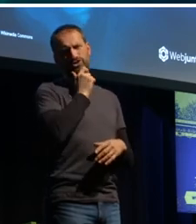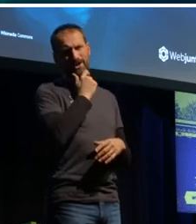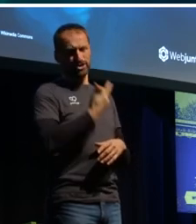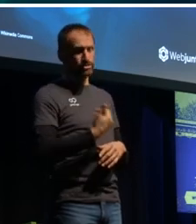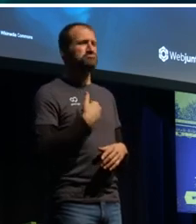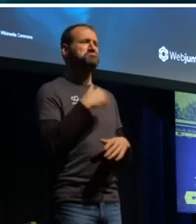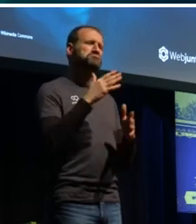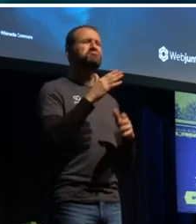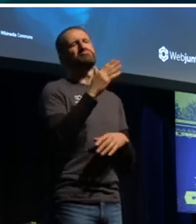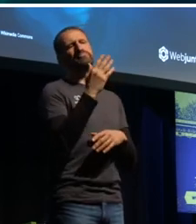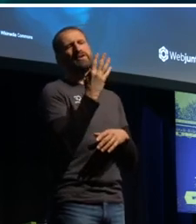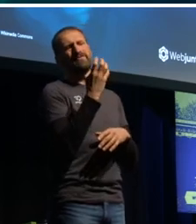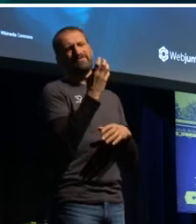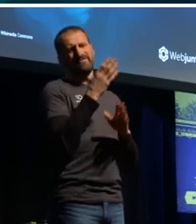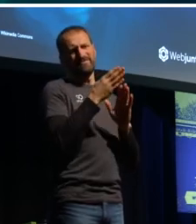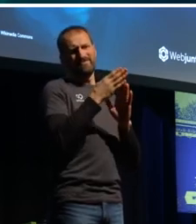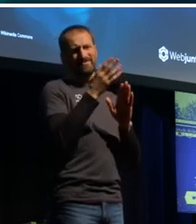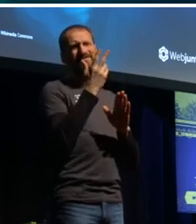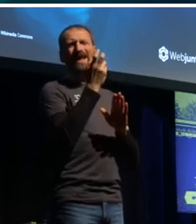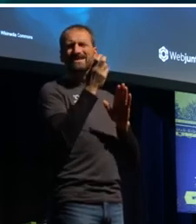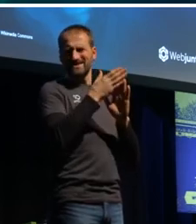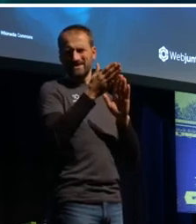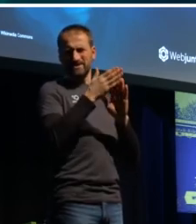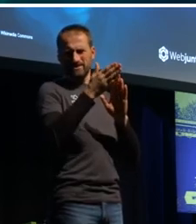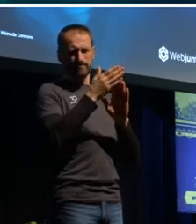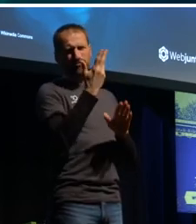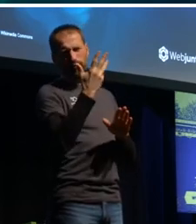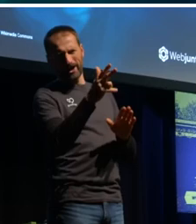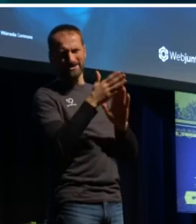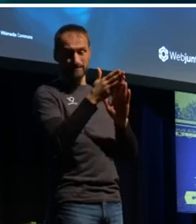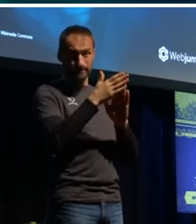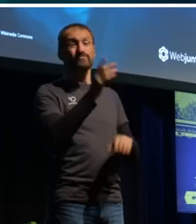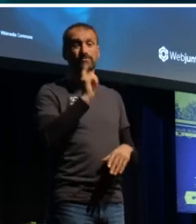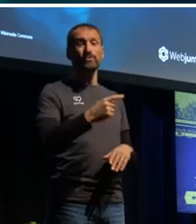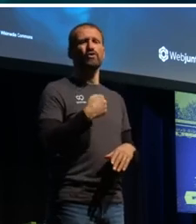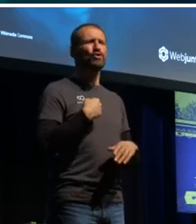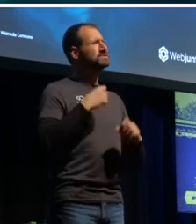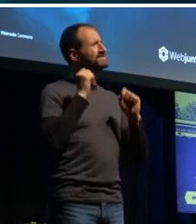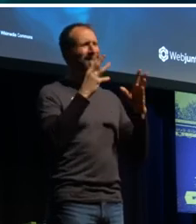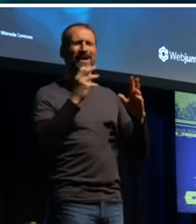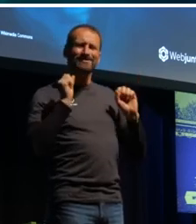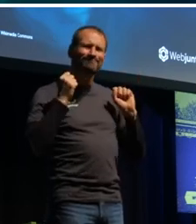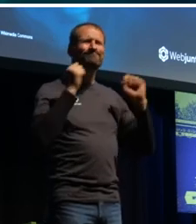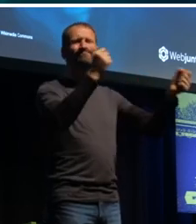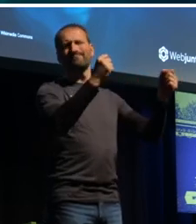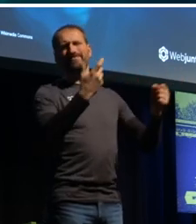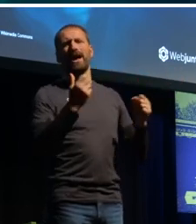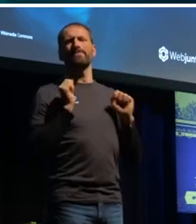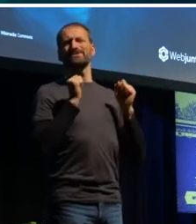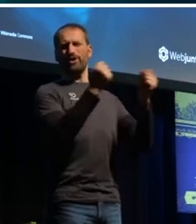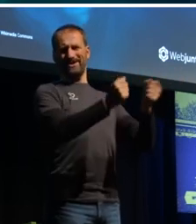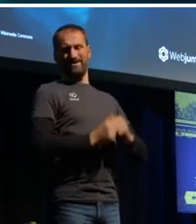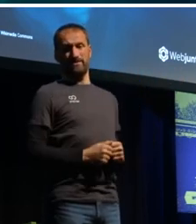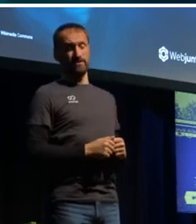early 30s. And I'm racially ambiguous, which is probably the most frustrating thing for me. A lot of